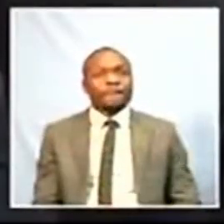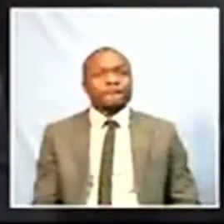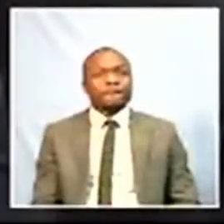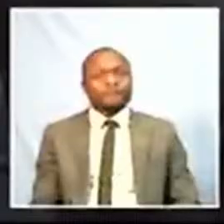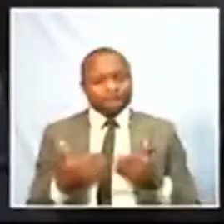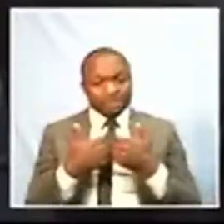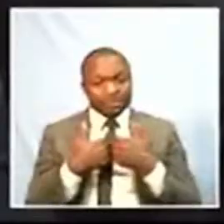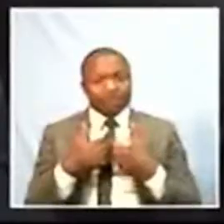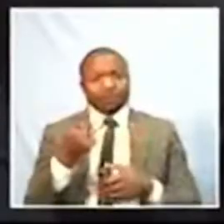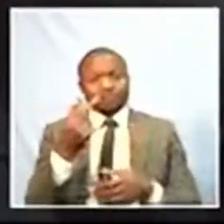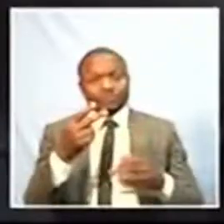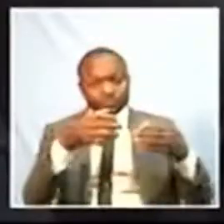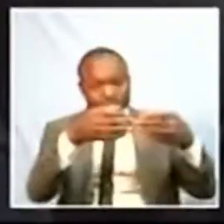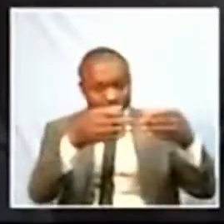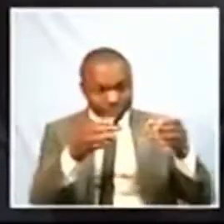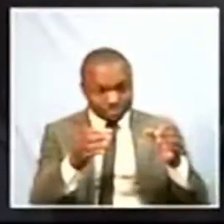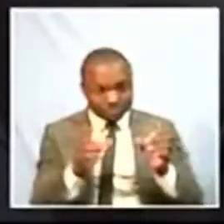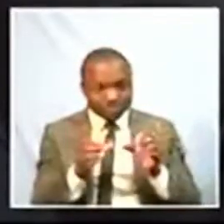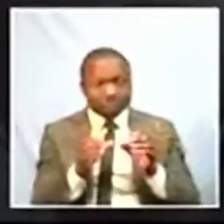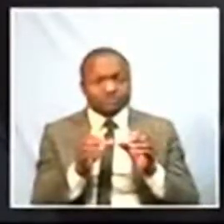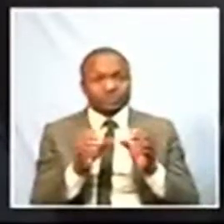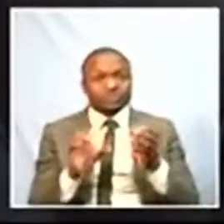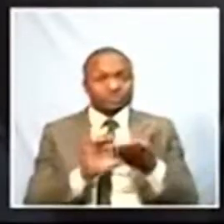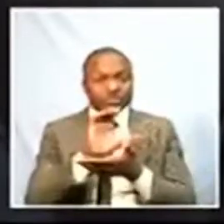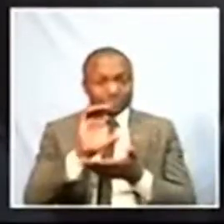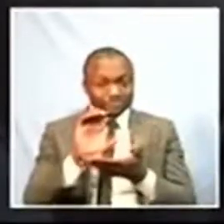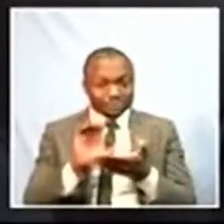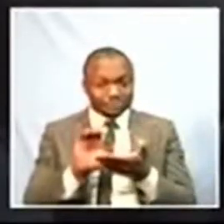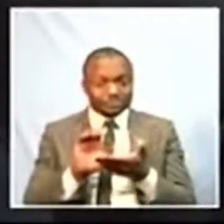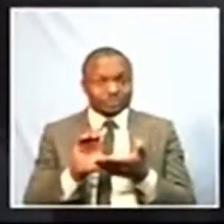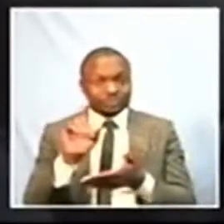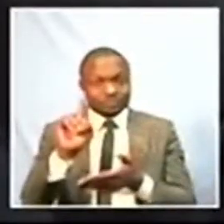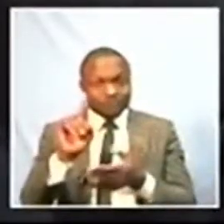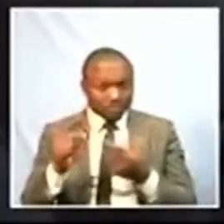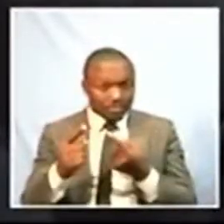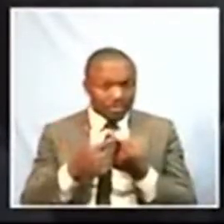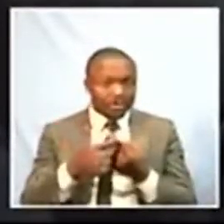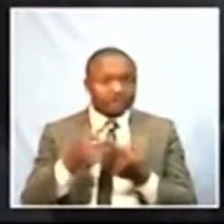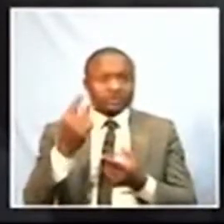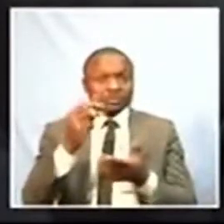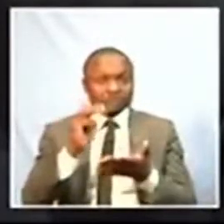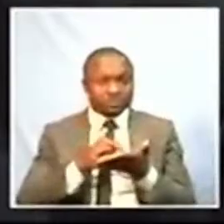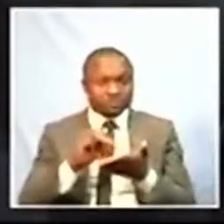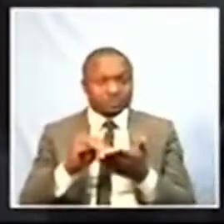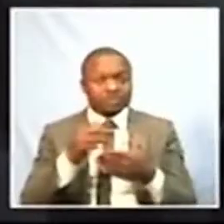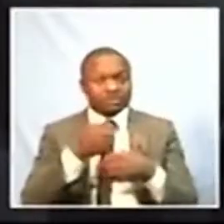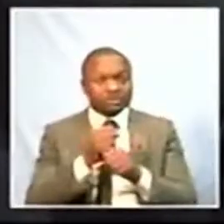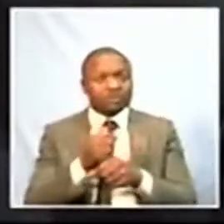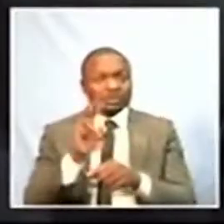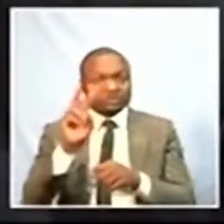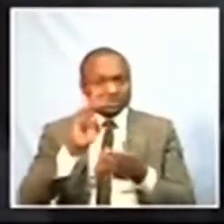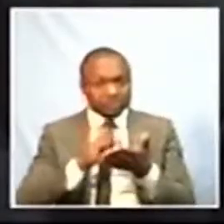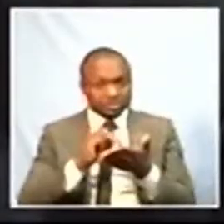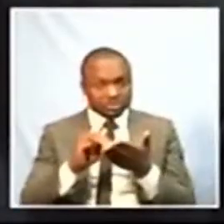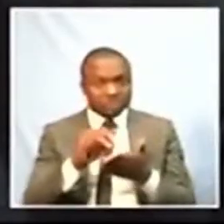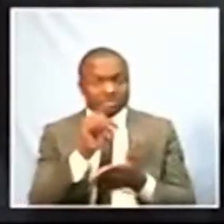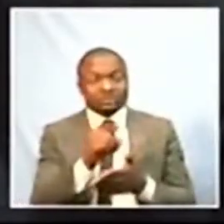two constituencies in CHOMA. So if you get the 1 plus 1 million makes it 2 million, and that's the 2 million